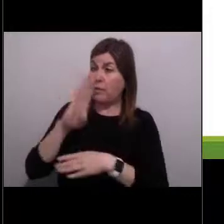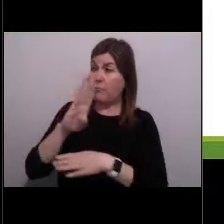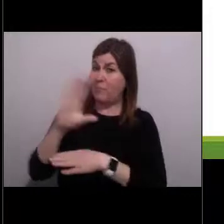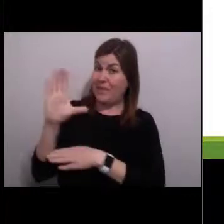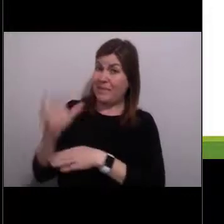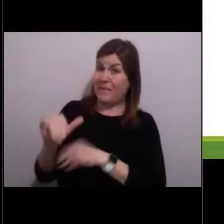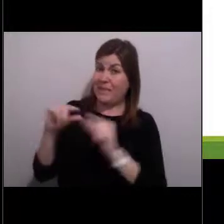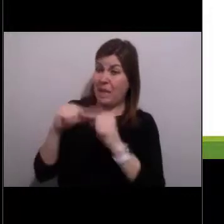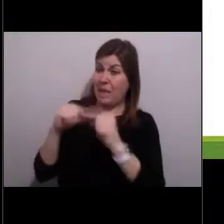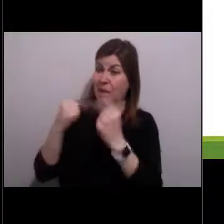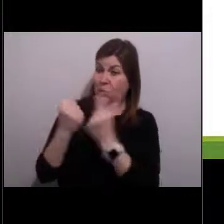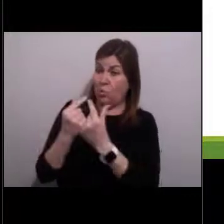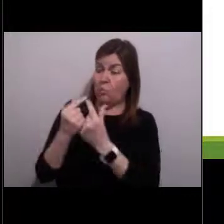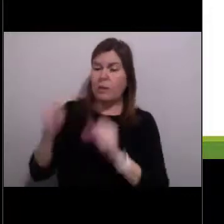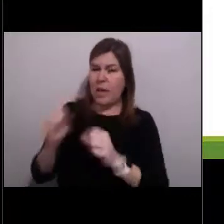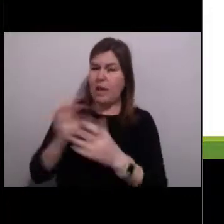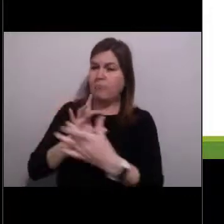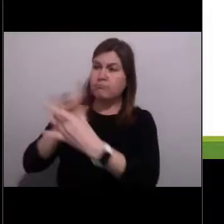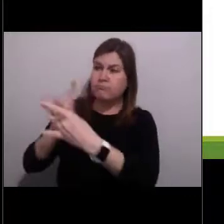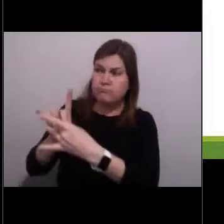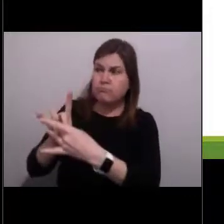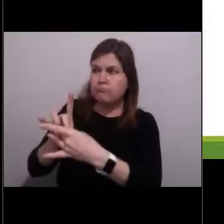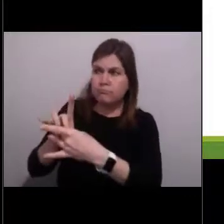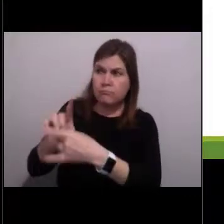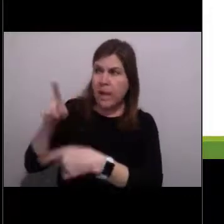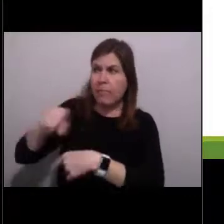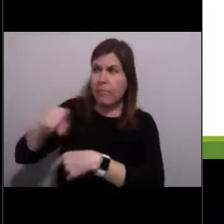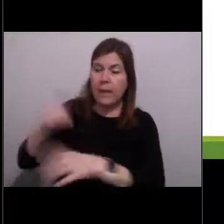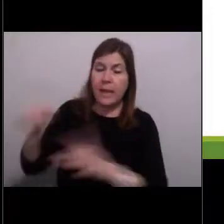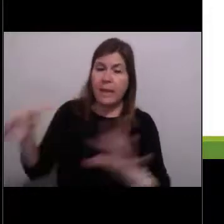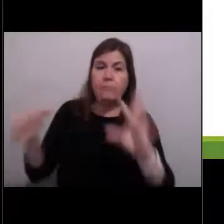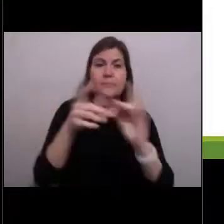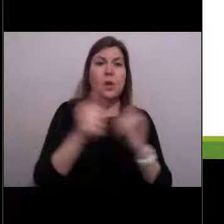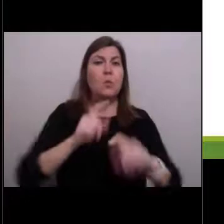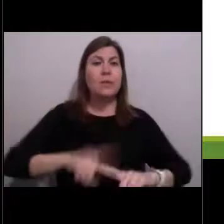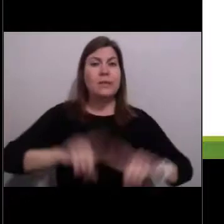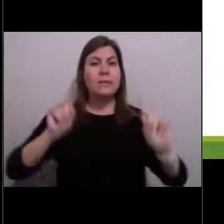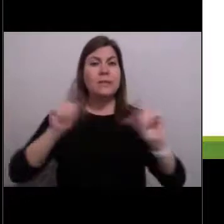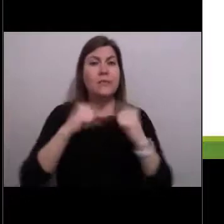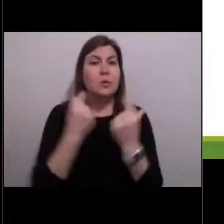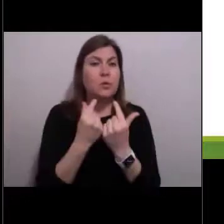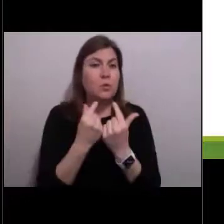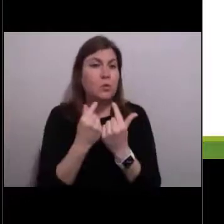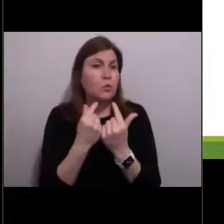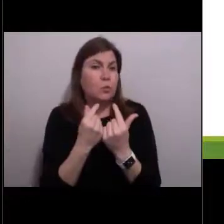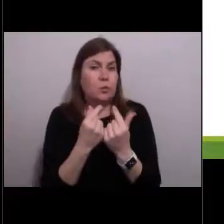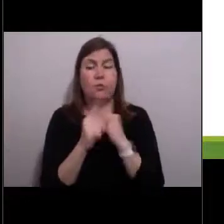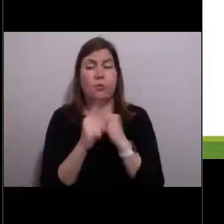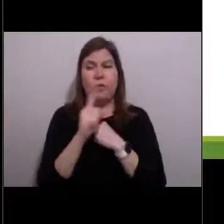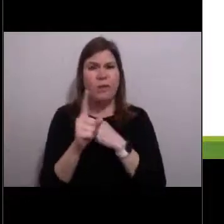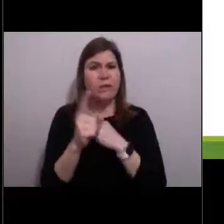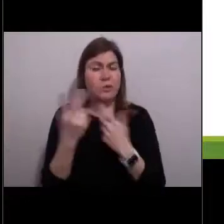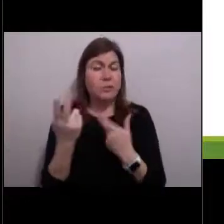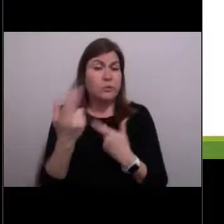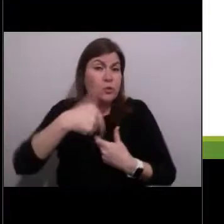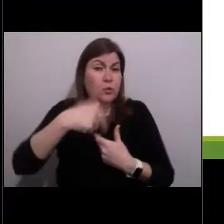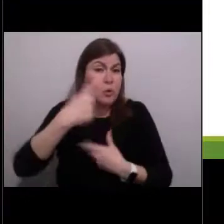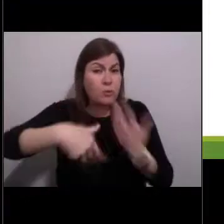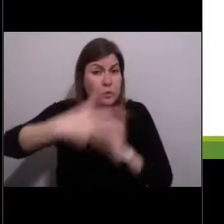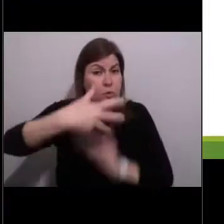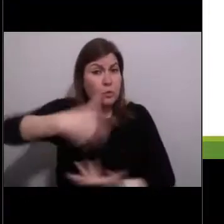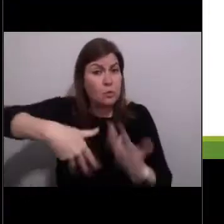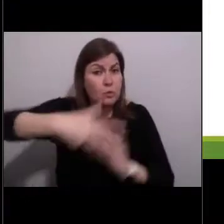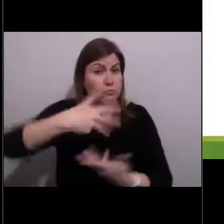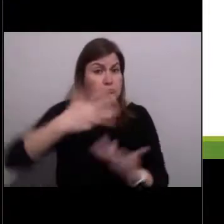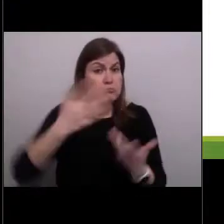up in a group to talk about, just to socialize, really. Okay, next slide.